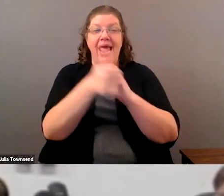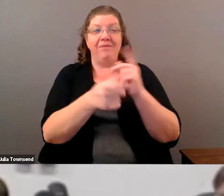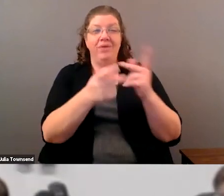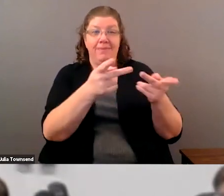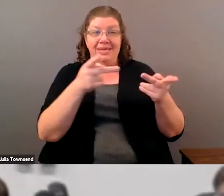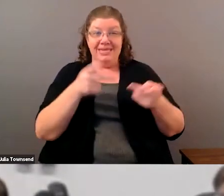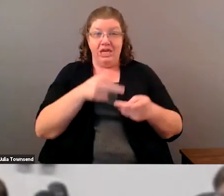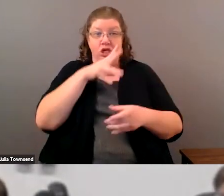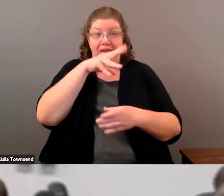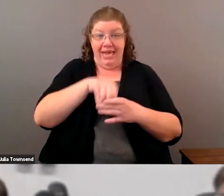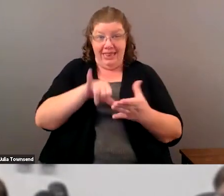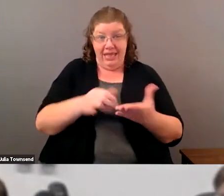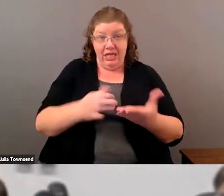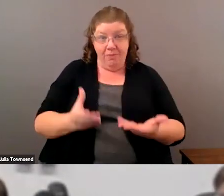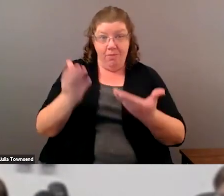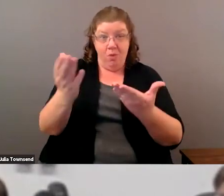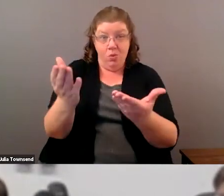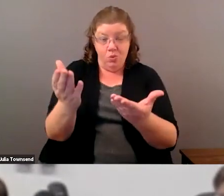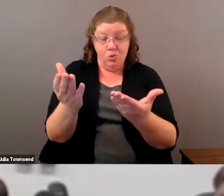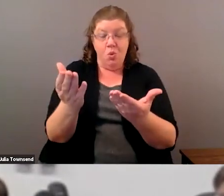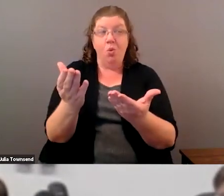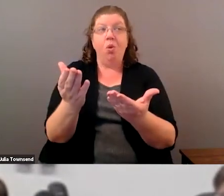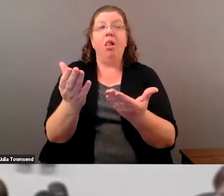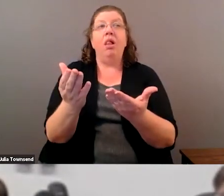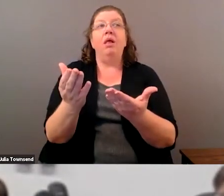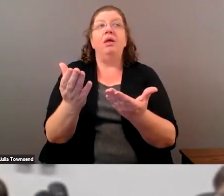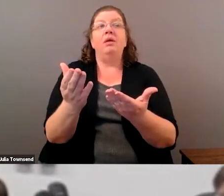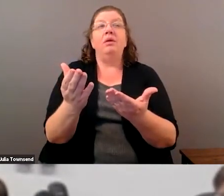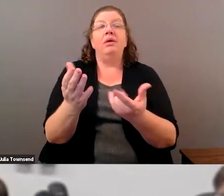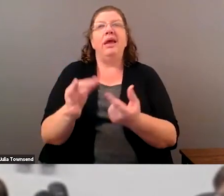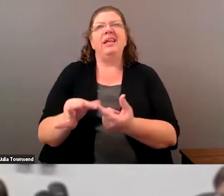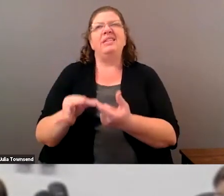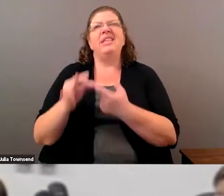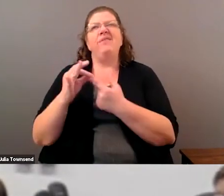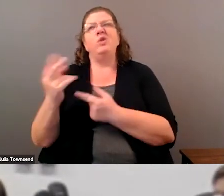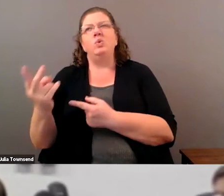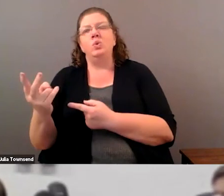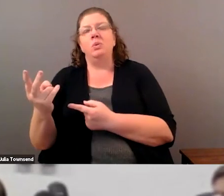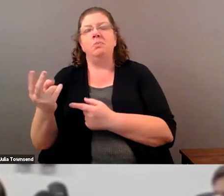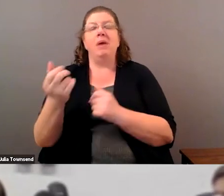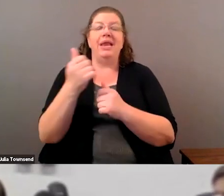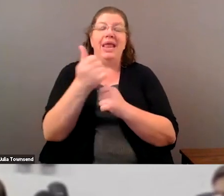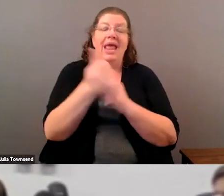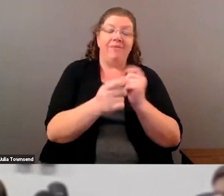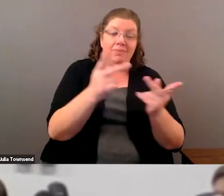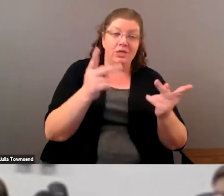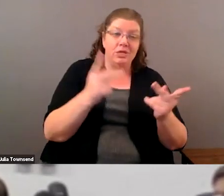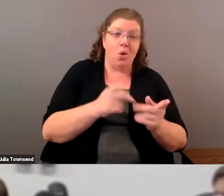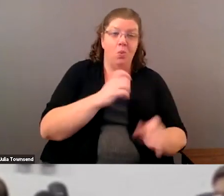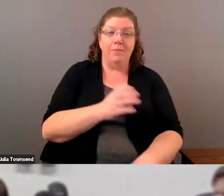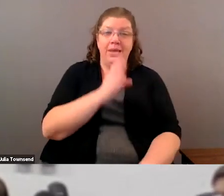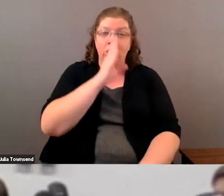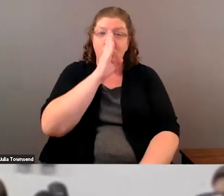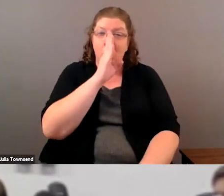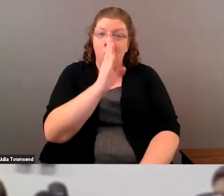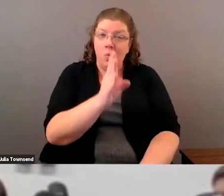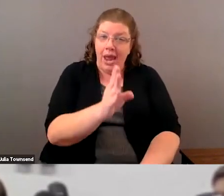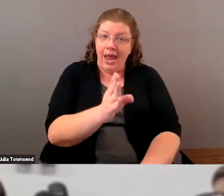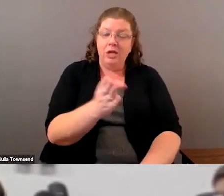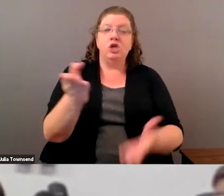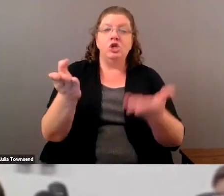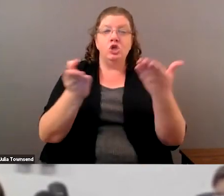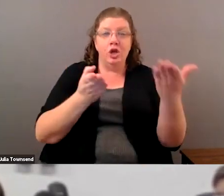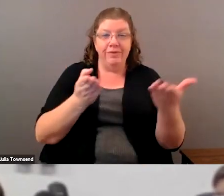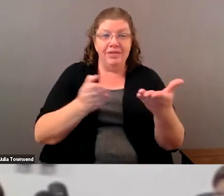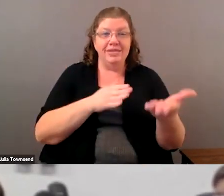here, I'll actually make an exception on 2 of those, but every position in here will be direct services at